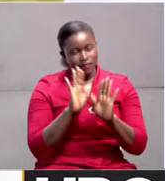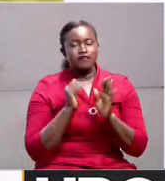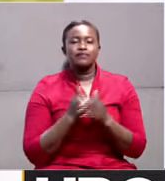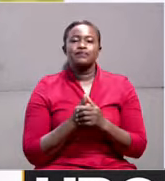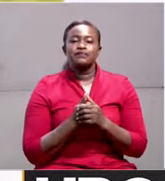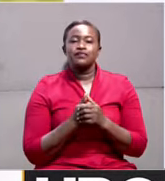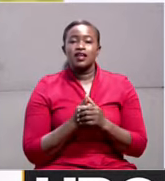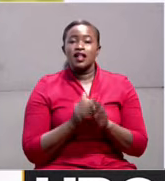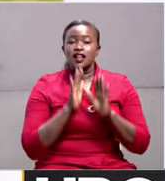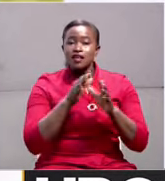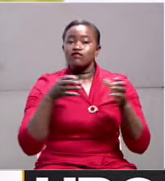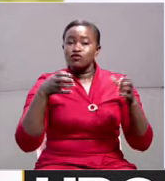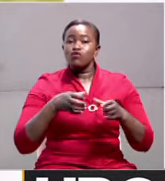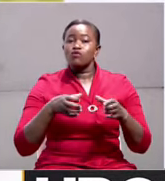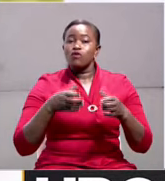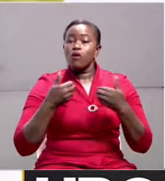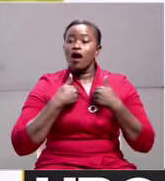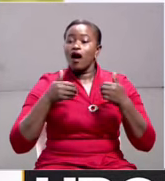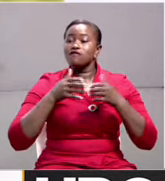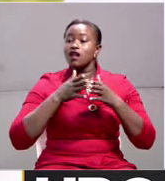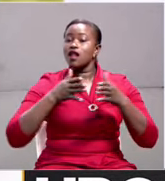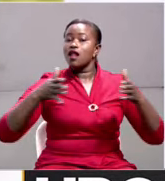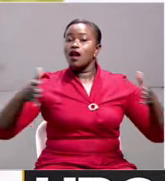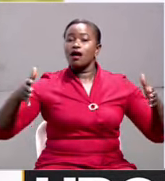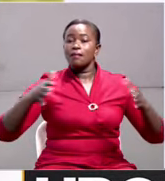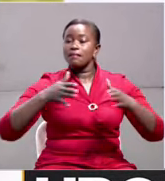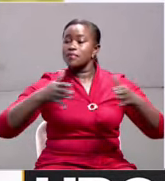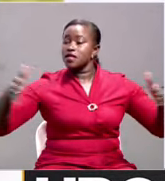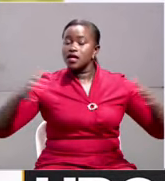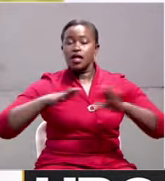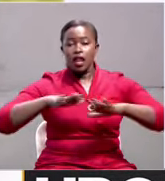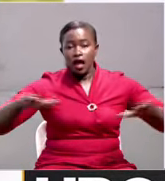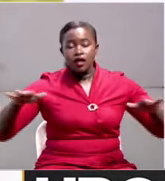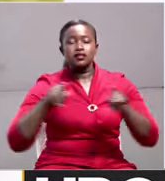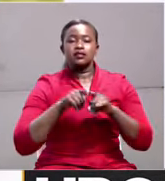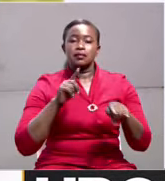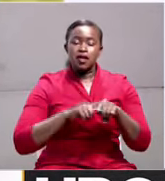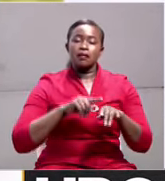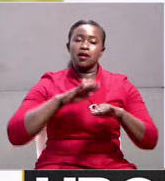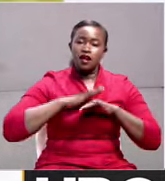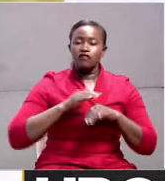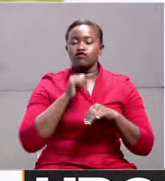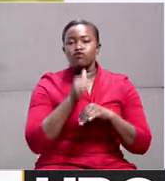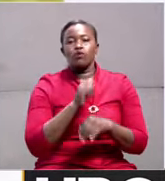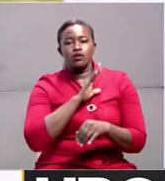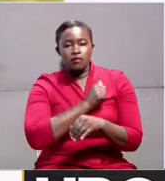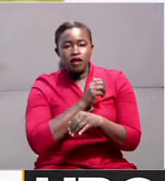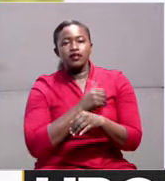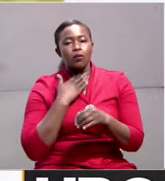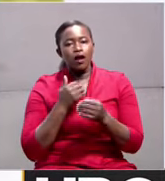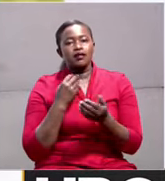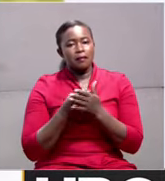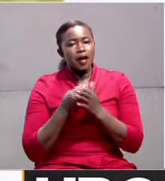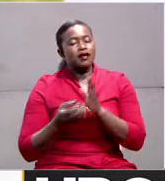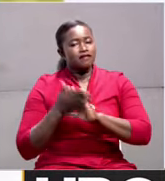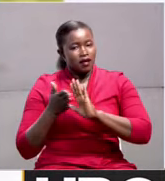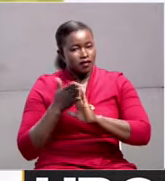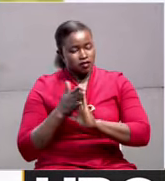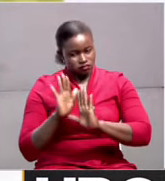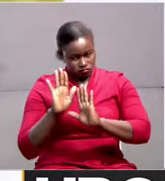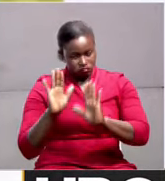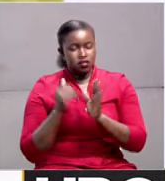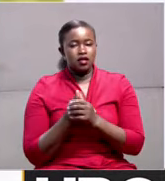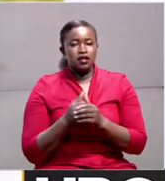Leave them to the big farmers who have enough time, who are not under pressure of money